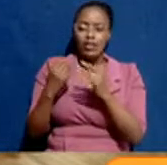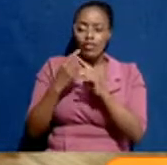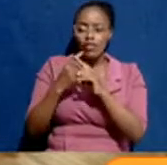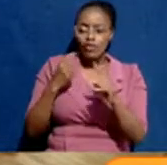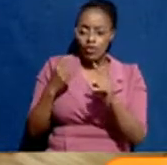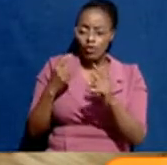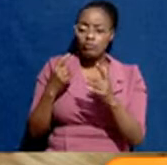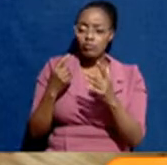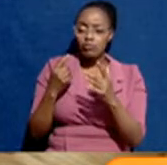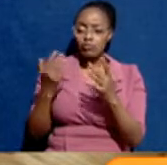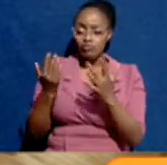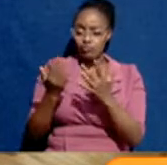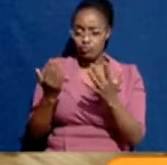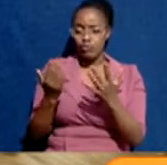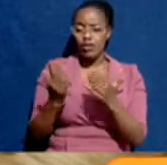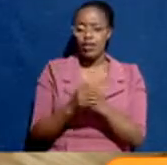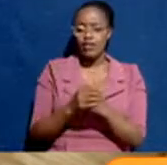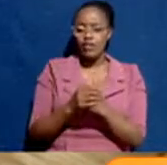the defunct